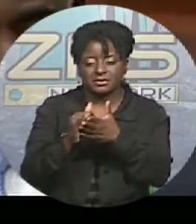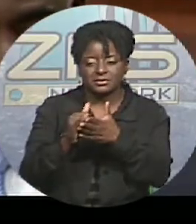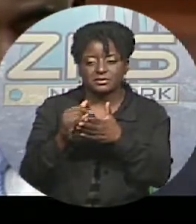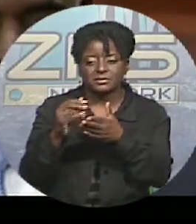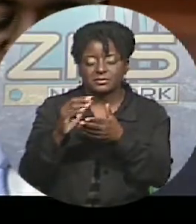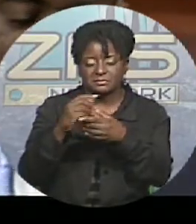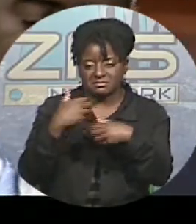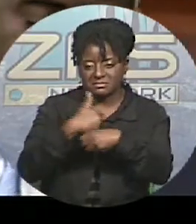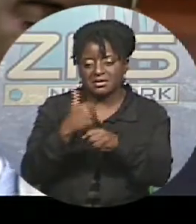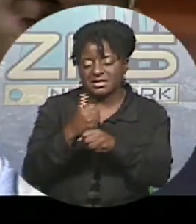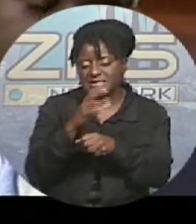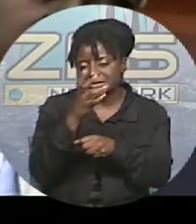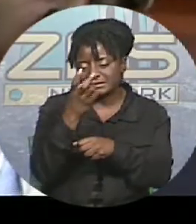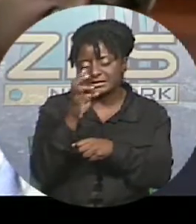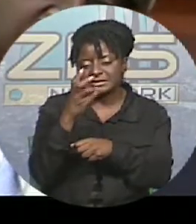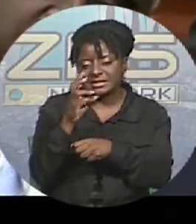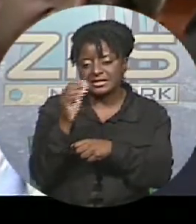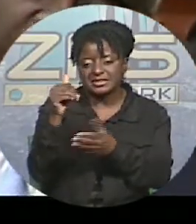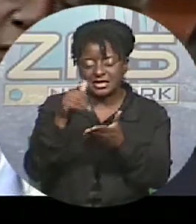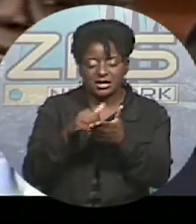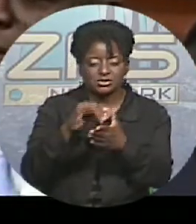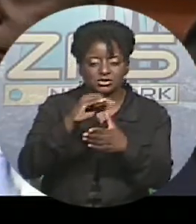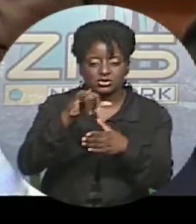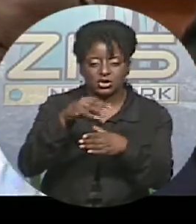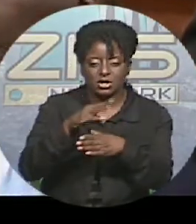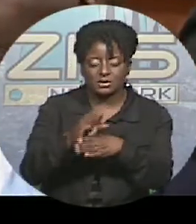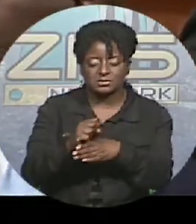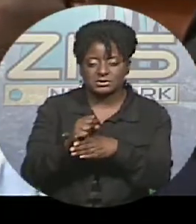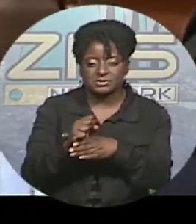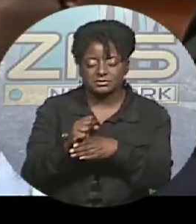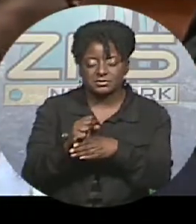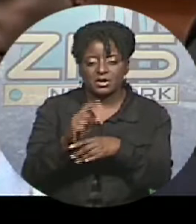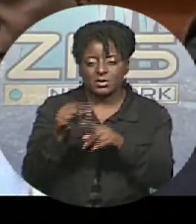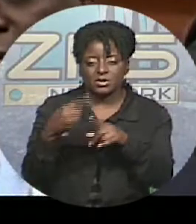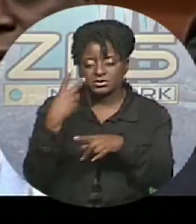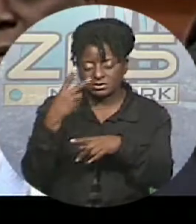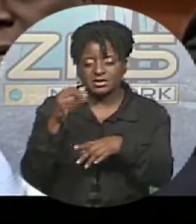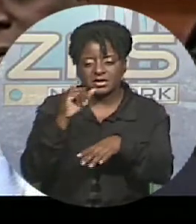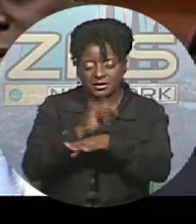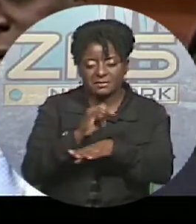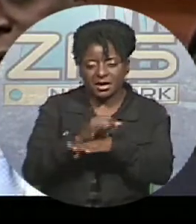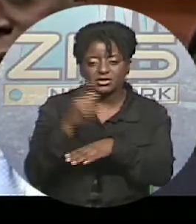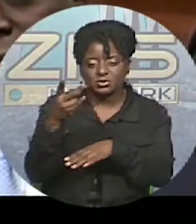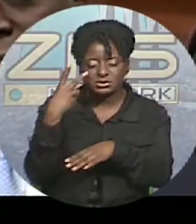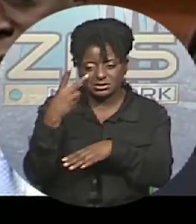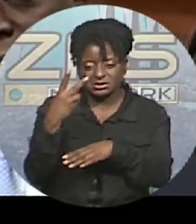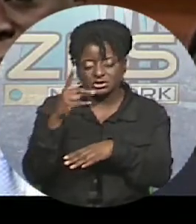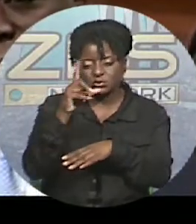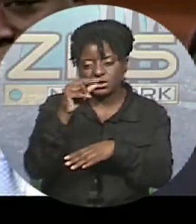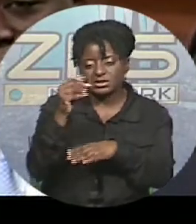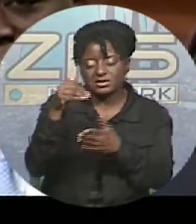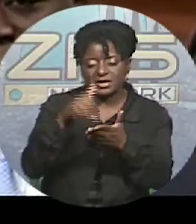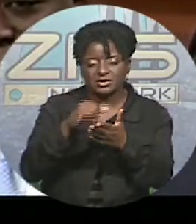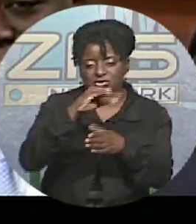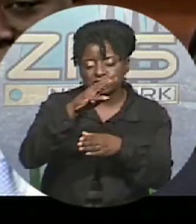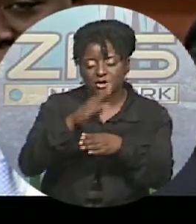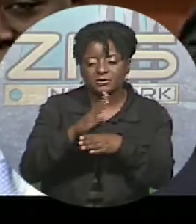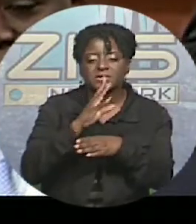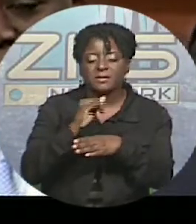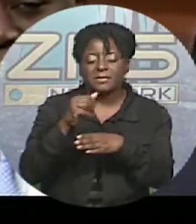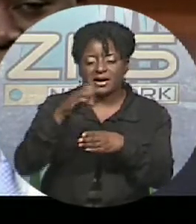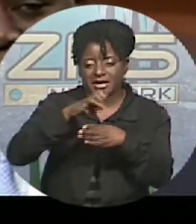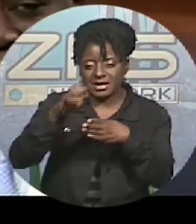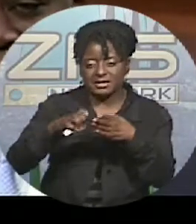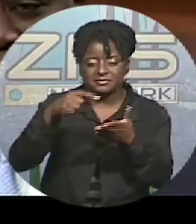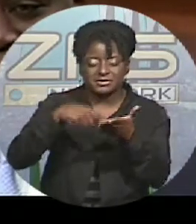when you look, Mr. Speaker, at the impact of what I'm talking about, you're going to see where there's 20,000 jobs by the end of this year that we would have done.